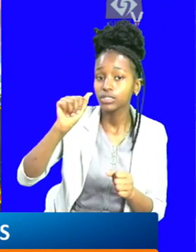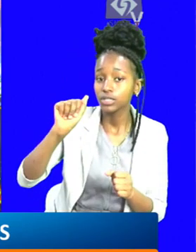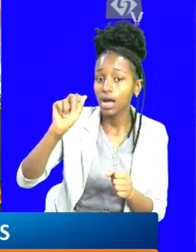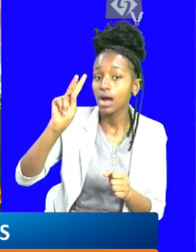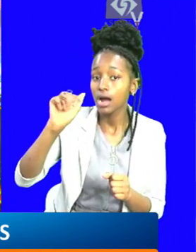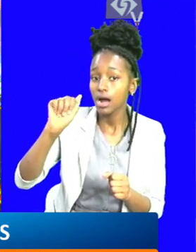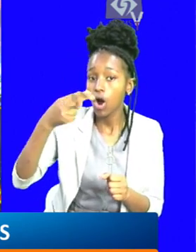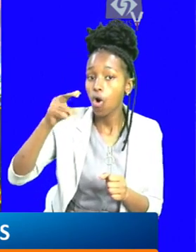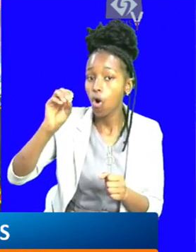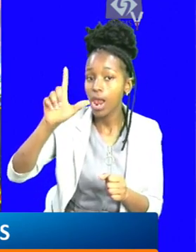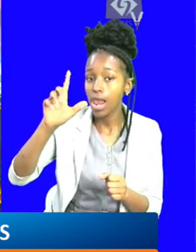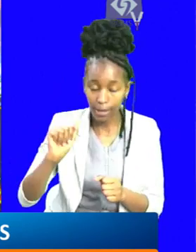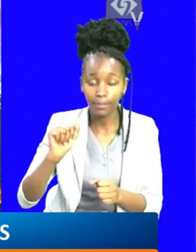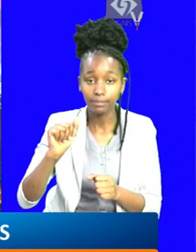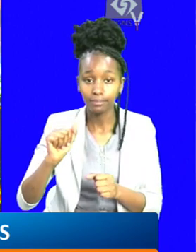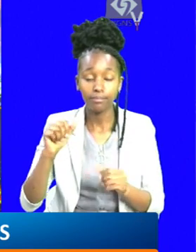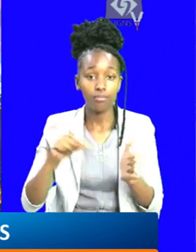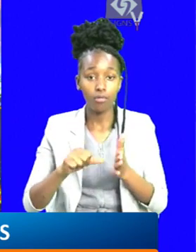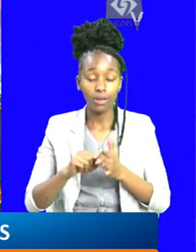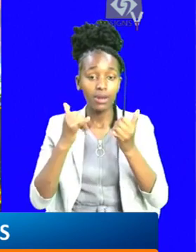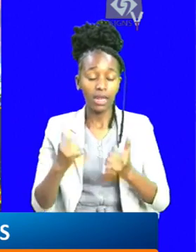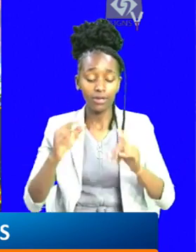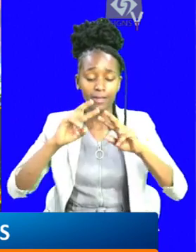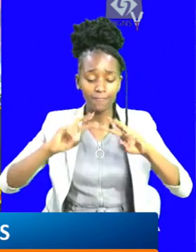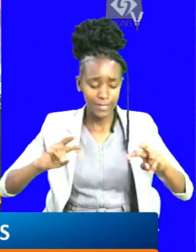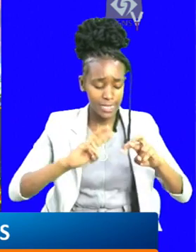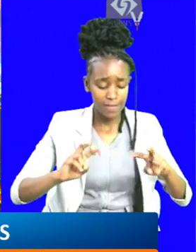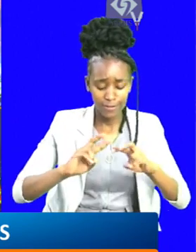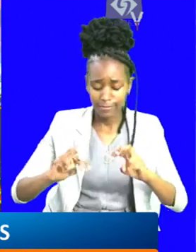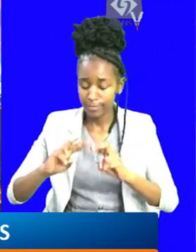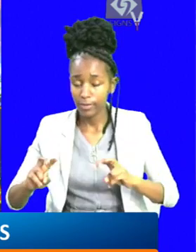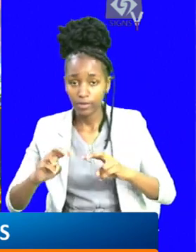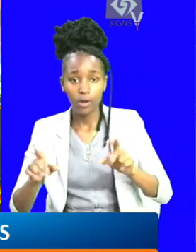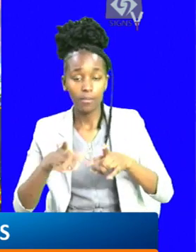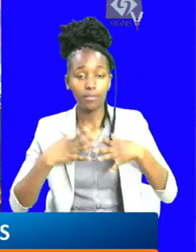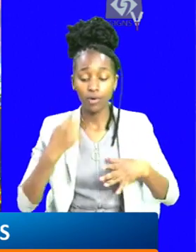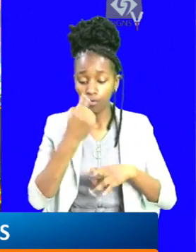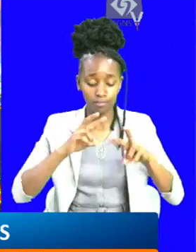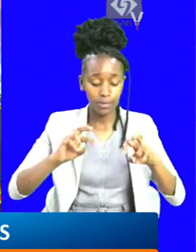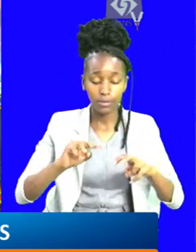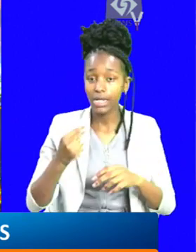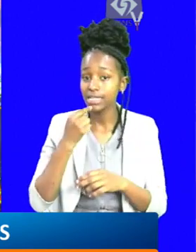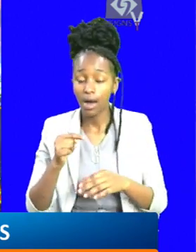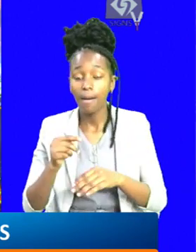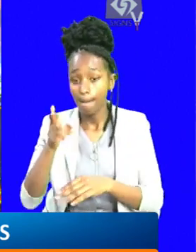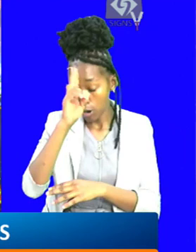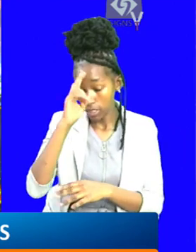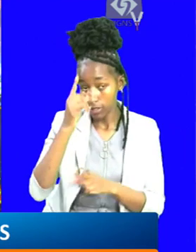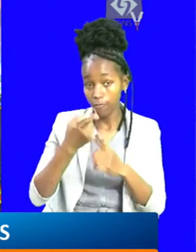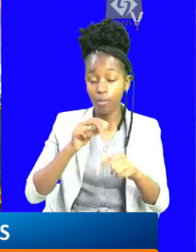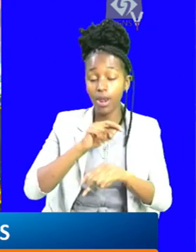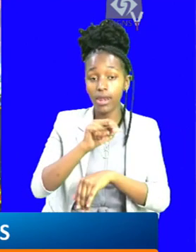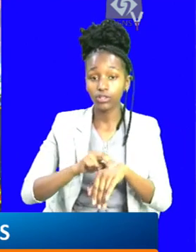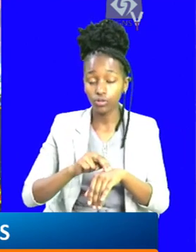Kithure Kindiki has listed a series of lapses that he says led to the Shakahola massacre. The CS told the Senate